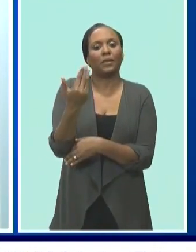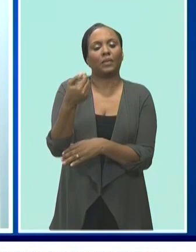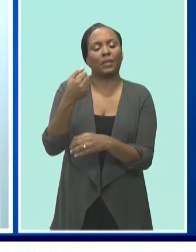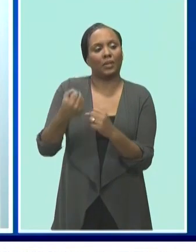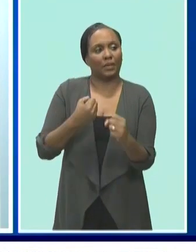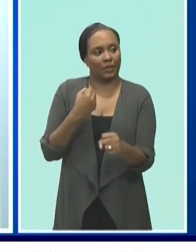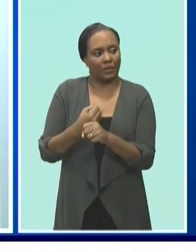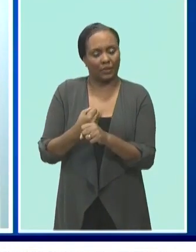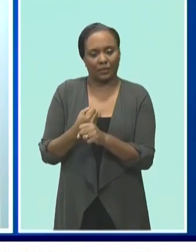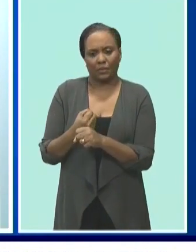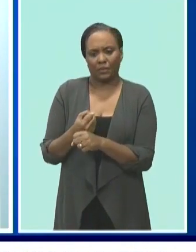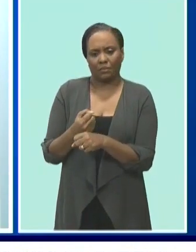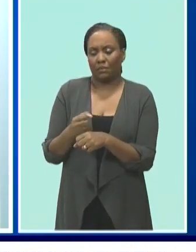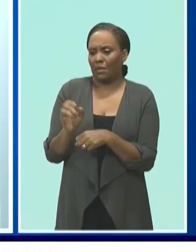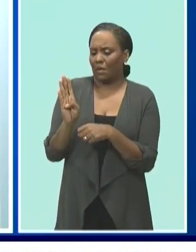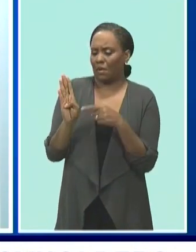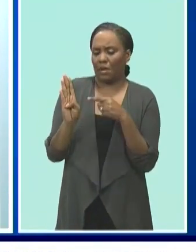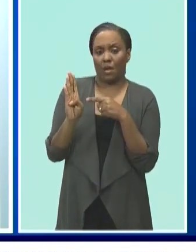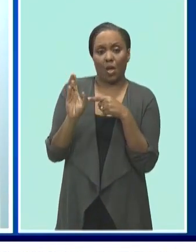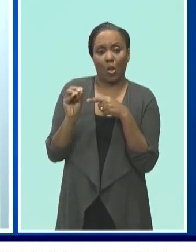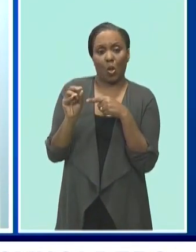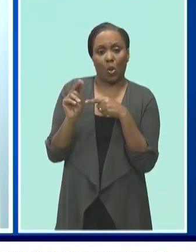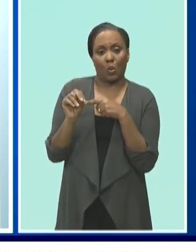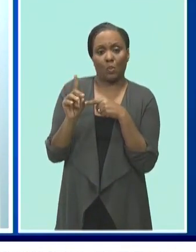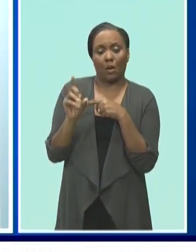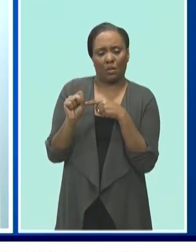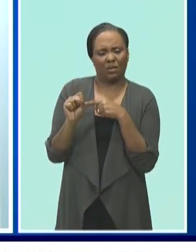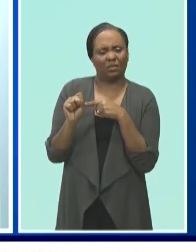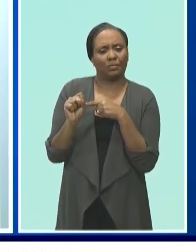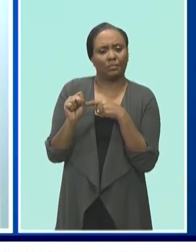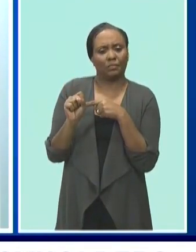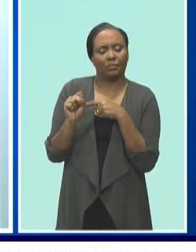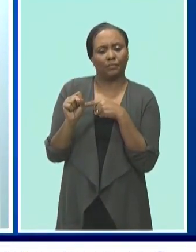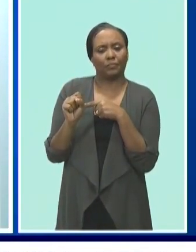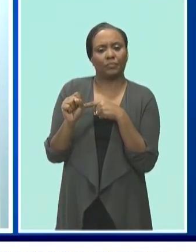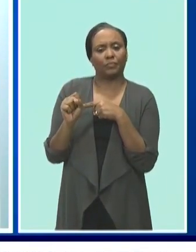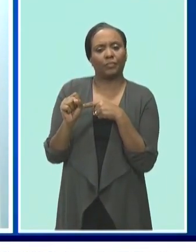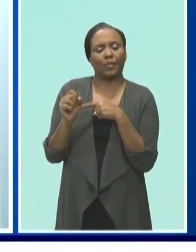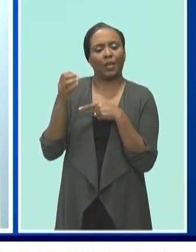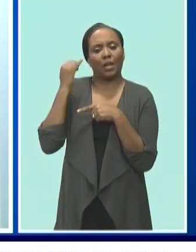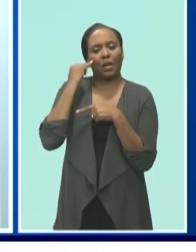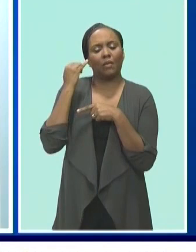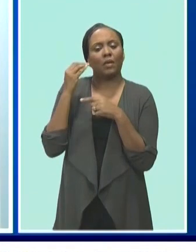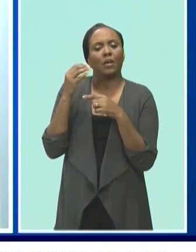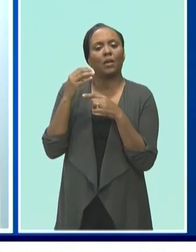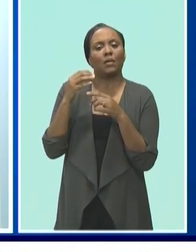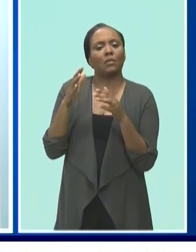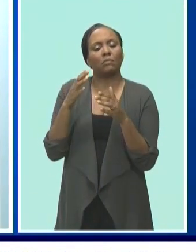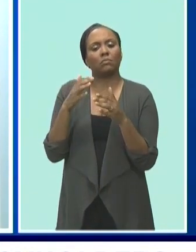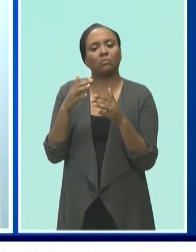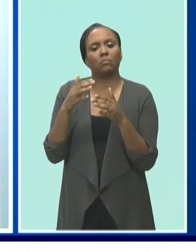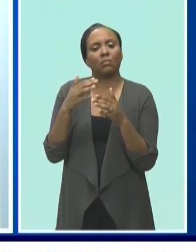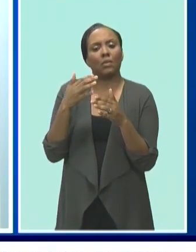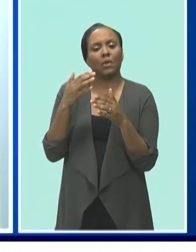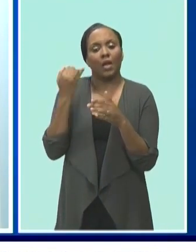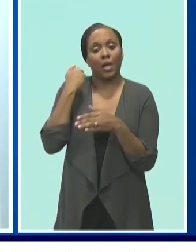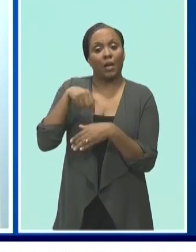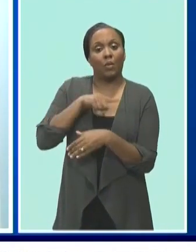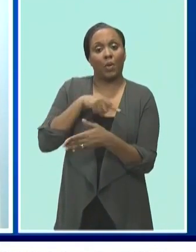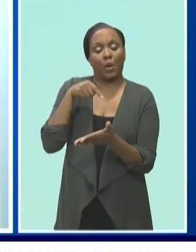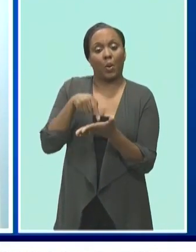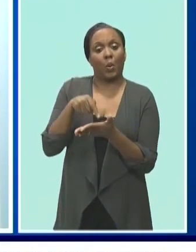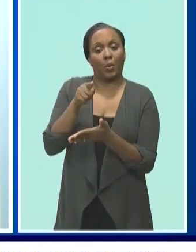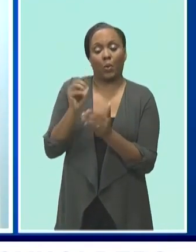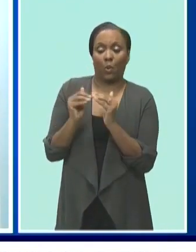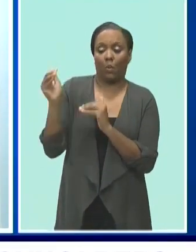is simply just a mechanism to give you the payments back if you're over $20,000 with respect to any particular